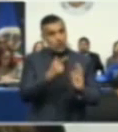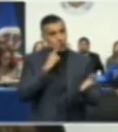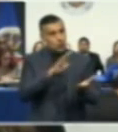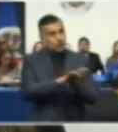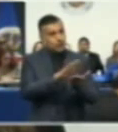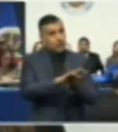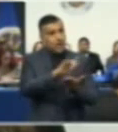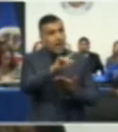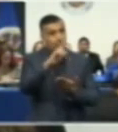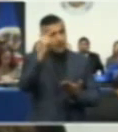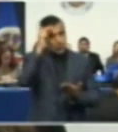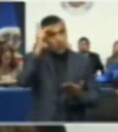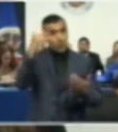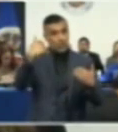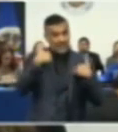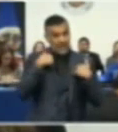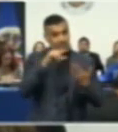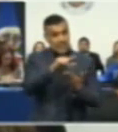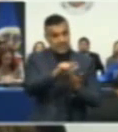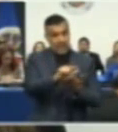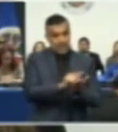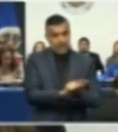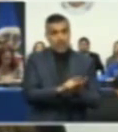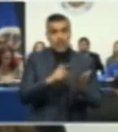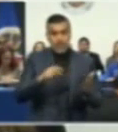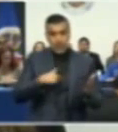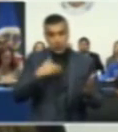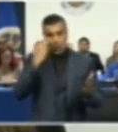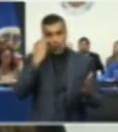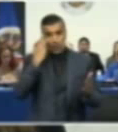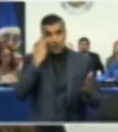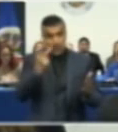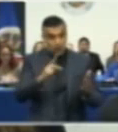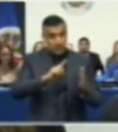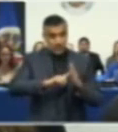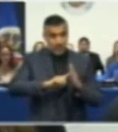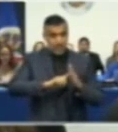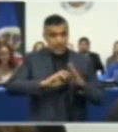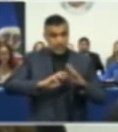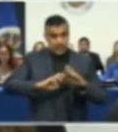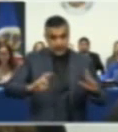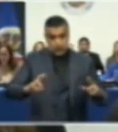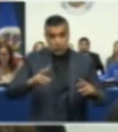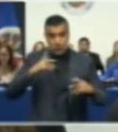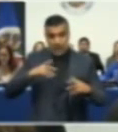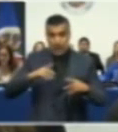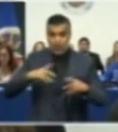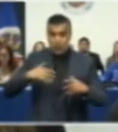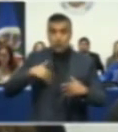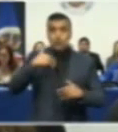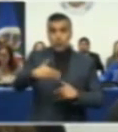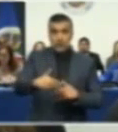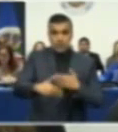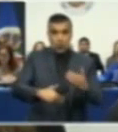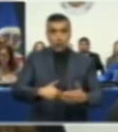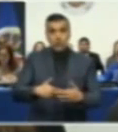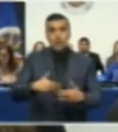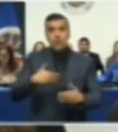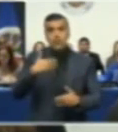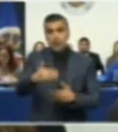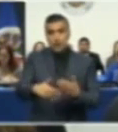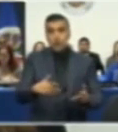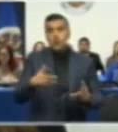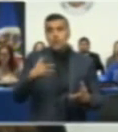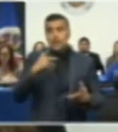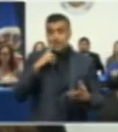for having passed the law. And I see this ready to explore the next steps, the detailed steps that must